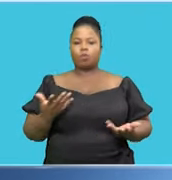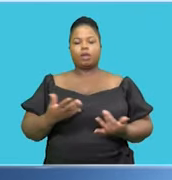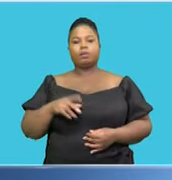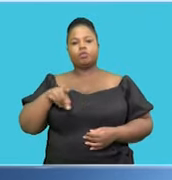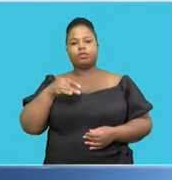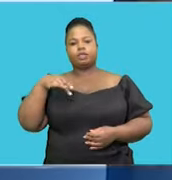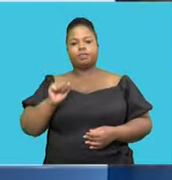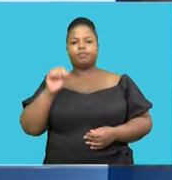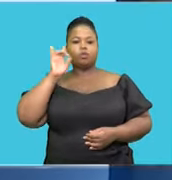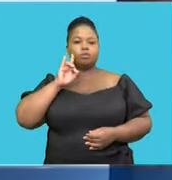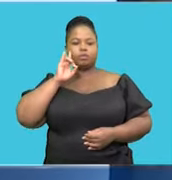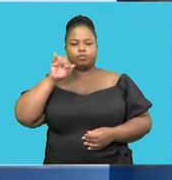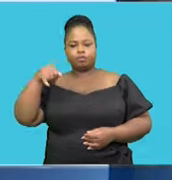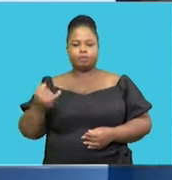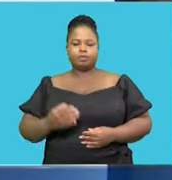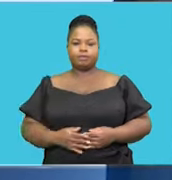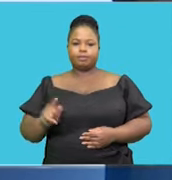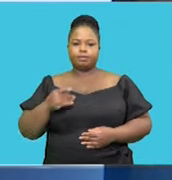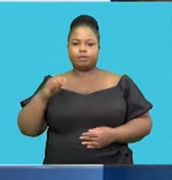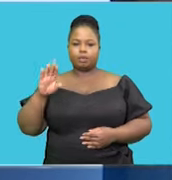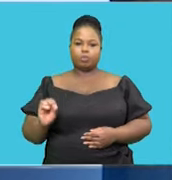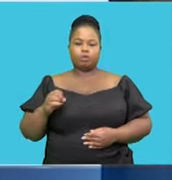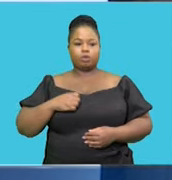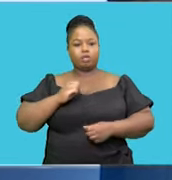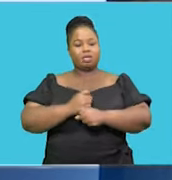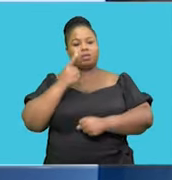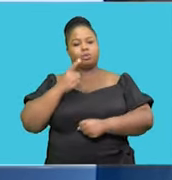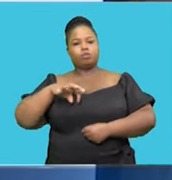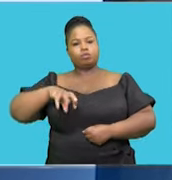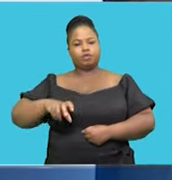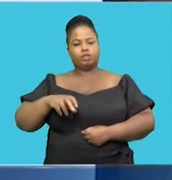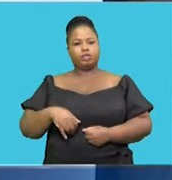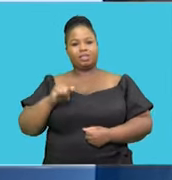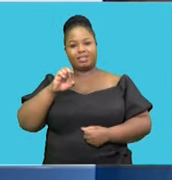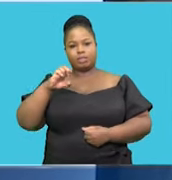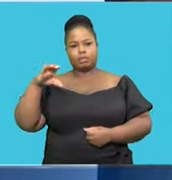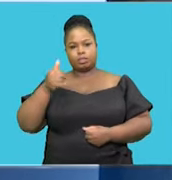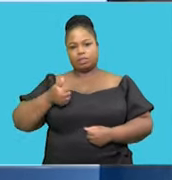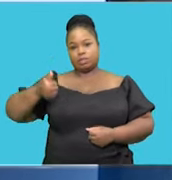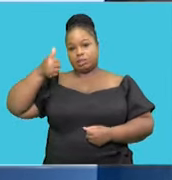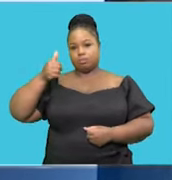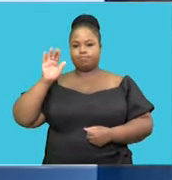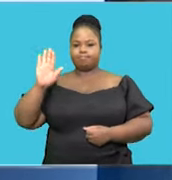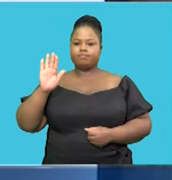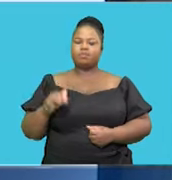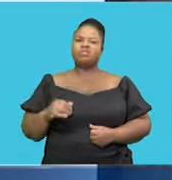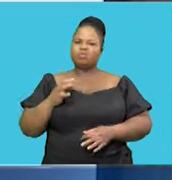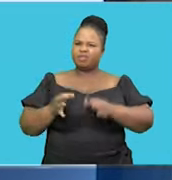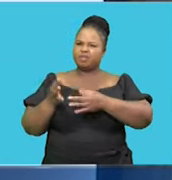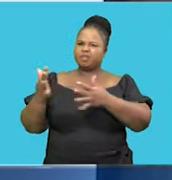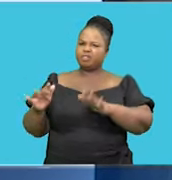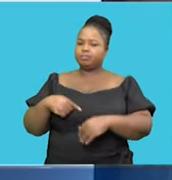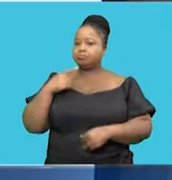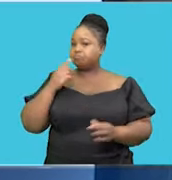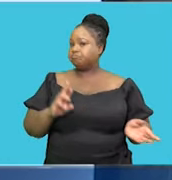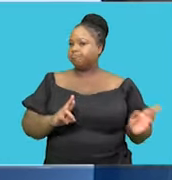Hotel in Johannesburg. Tabo Masimola, who is the Gauteng Provincial Electoral Officer in the IEC, emphasised on the